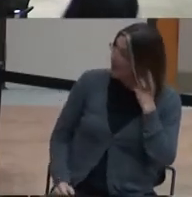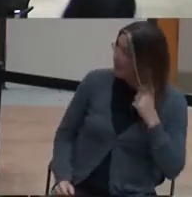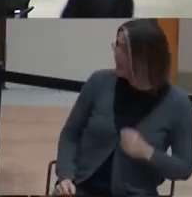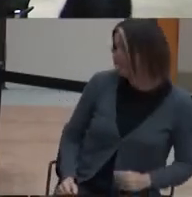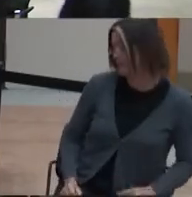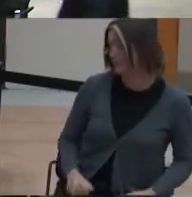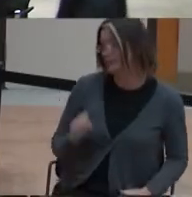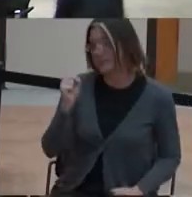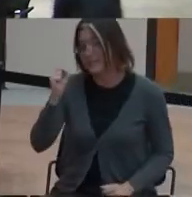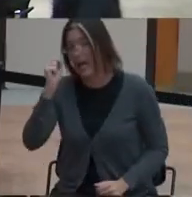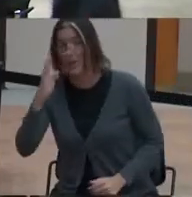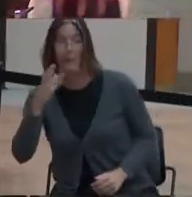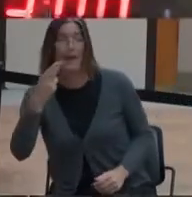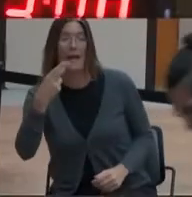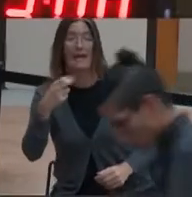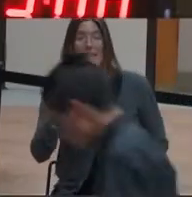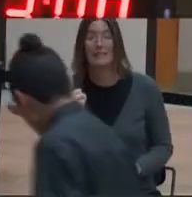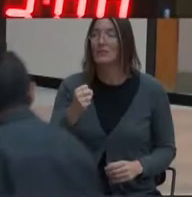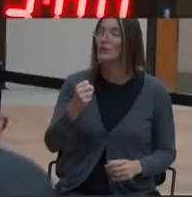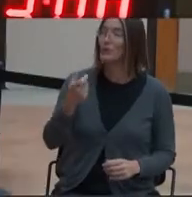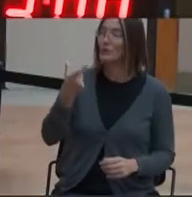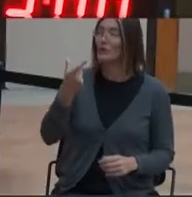Saddleback High School, Geraldine Venta.